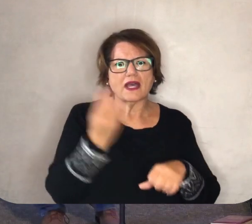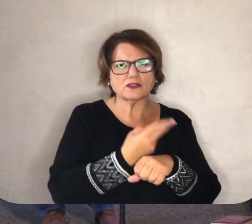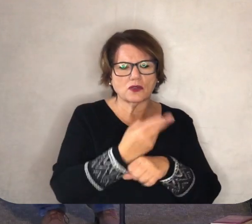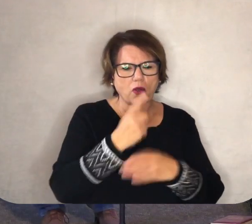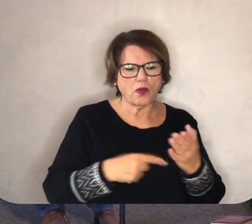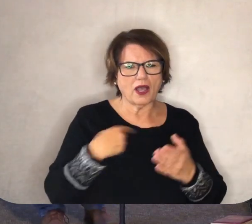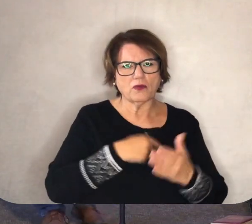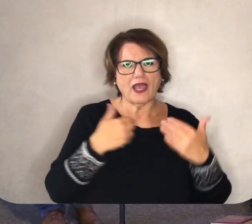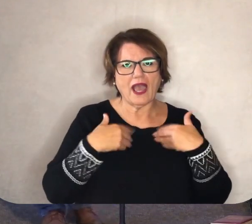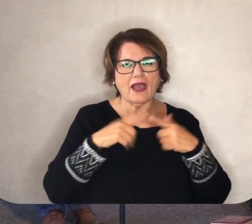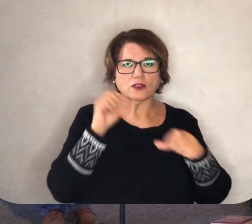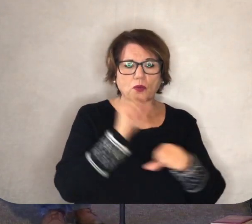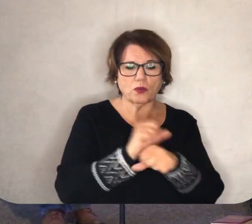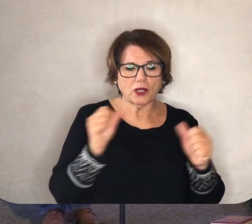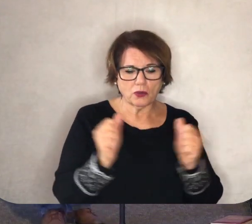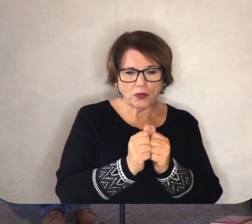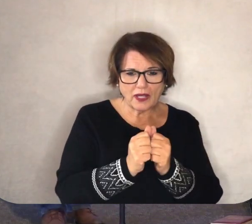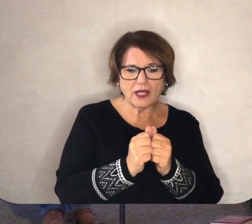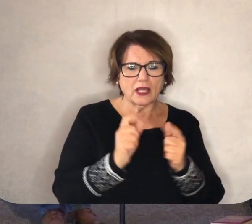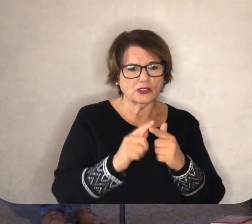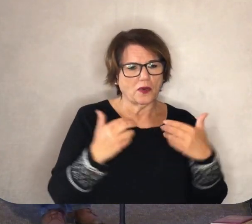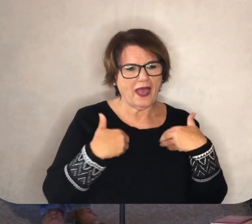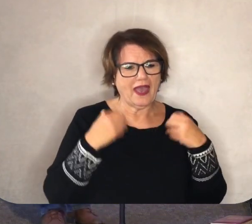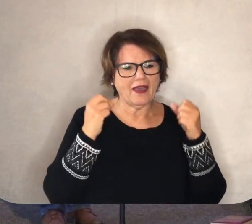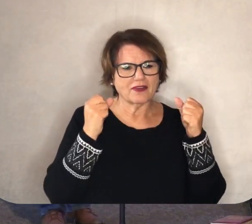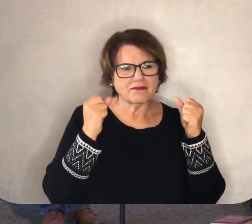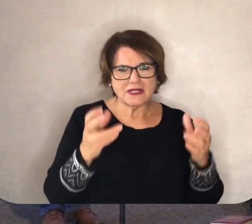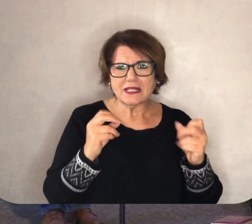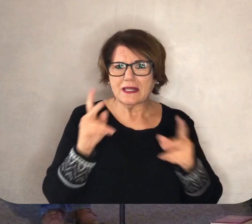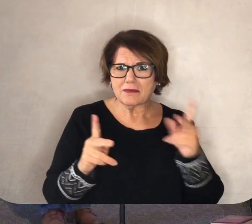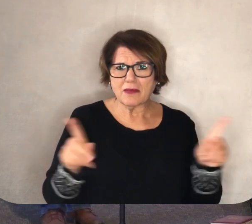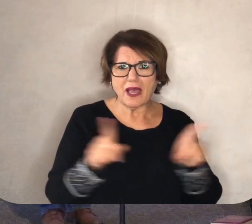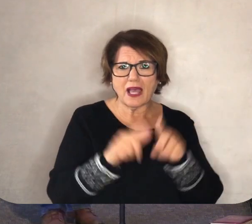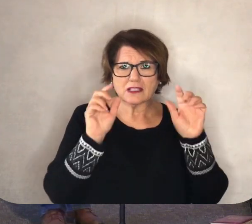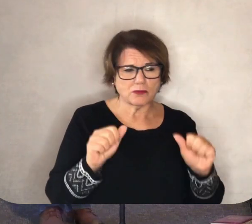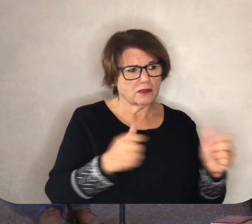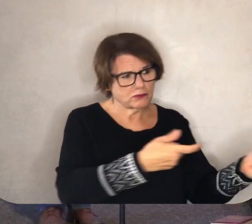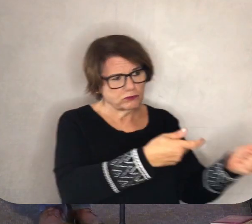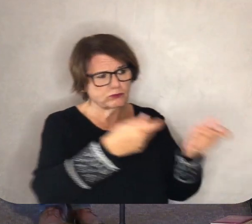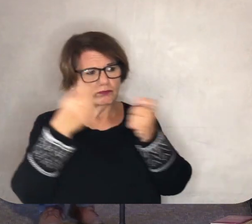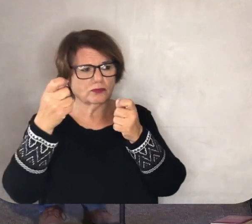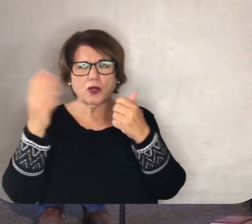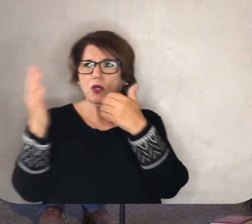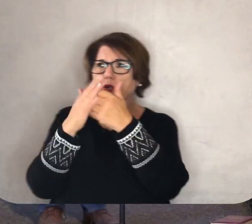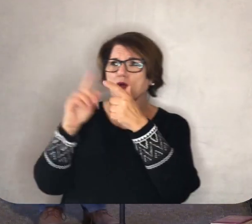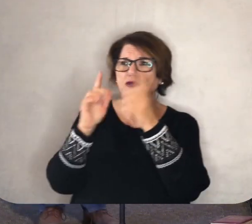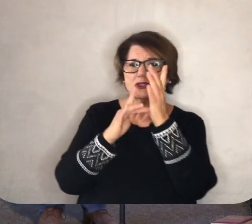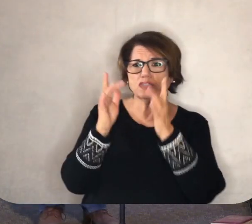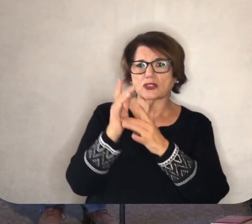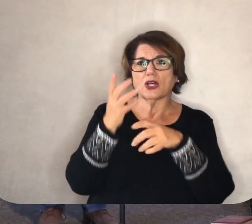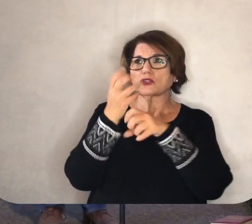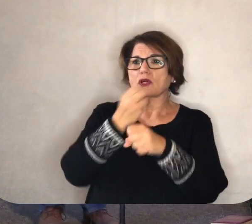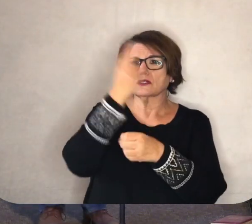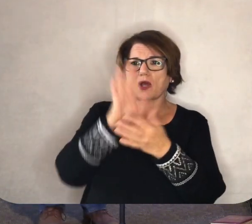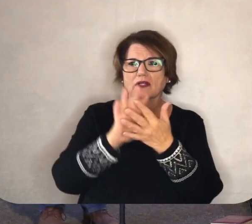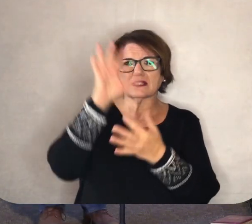have to work with, to get as many people as we can, as close to Jesus as we can, and trust the Holy Spirit